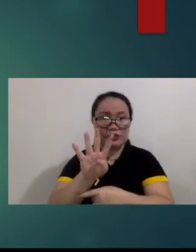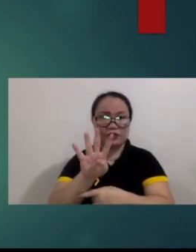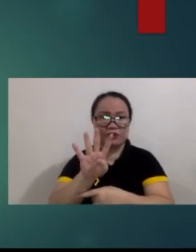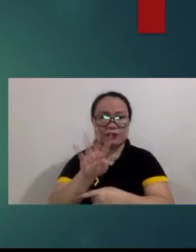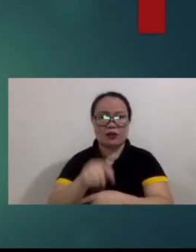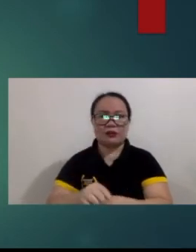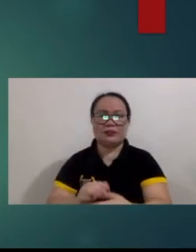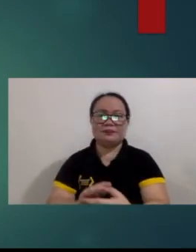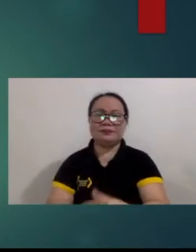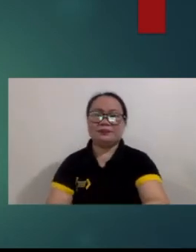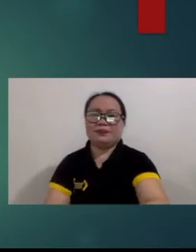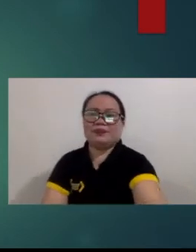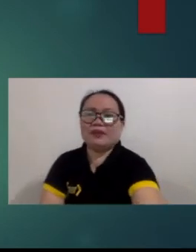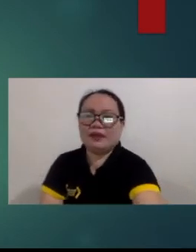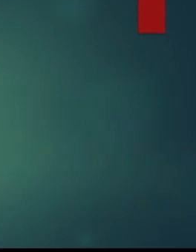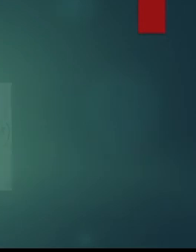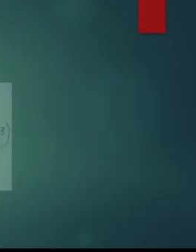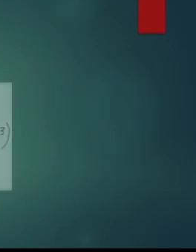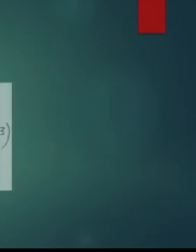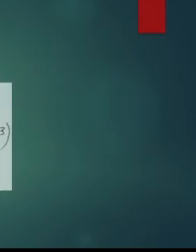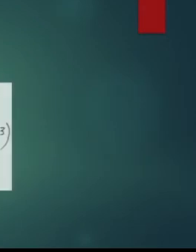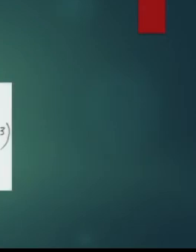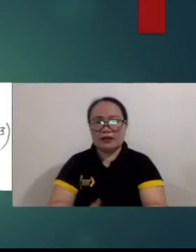raised to the 4th power.